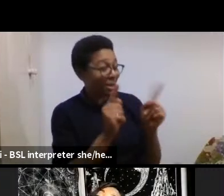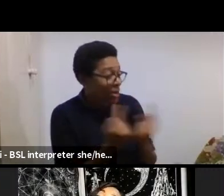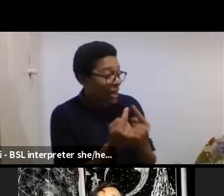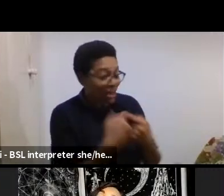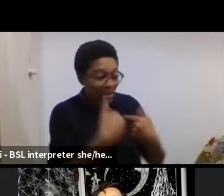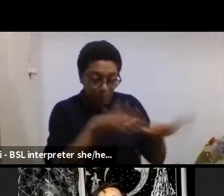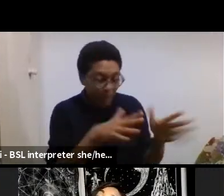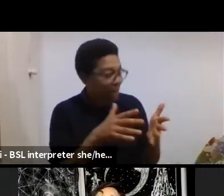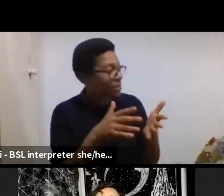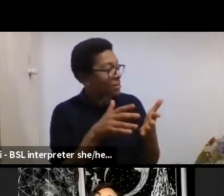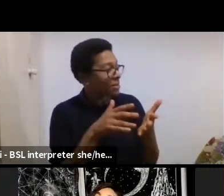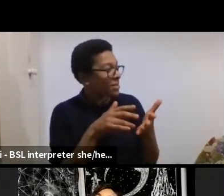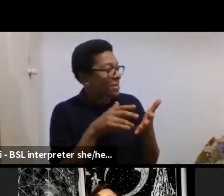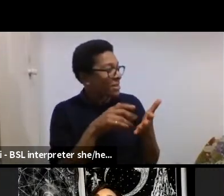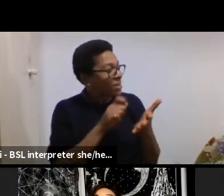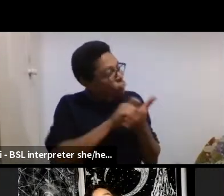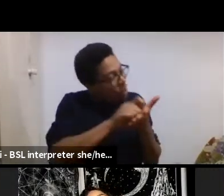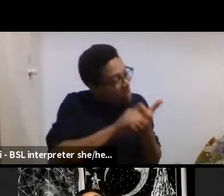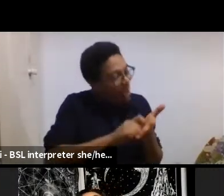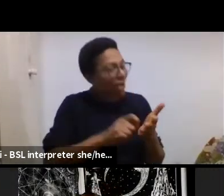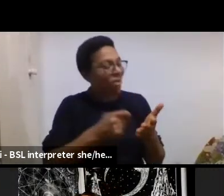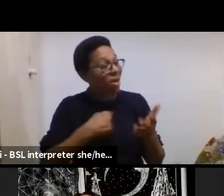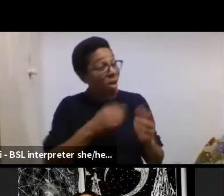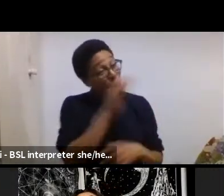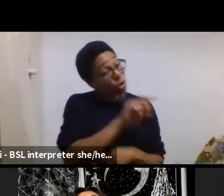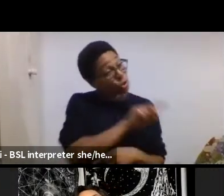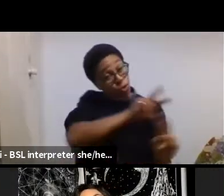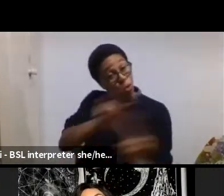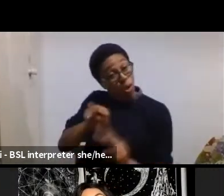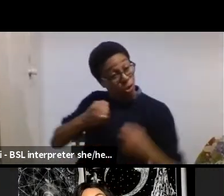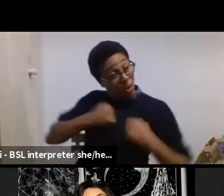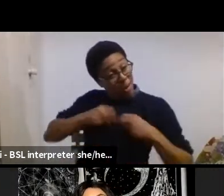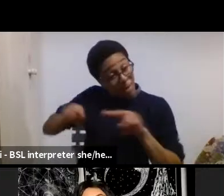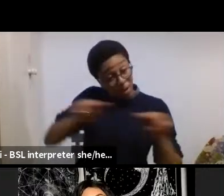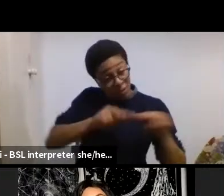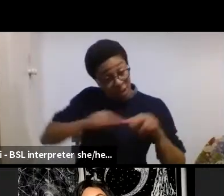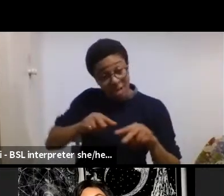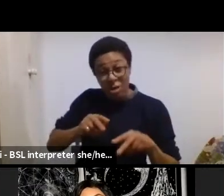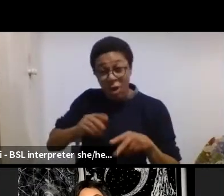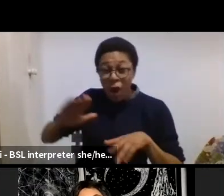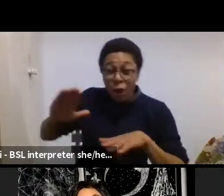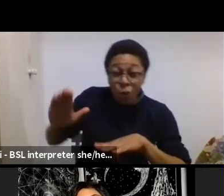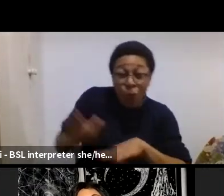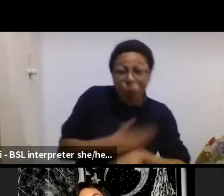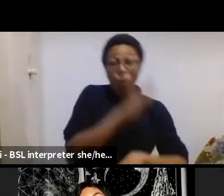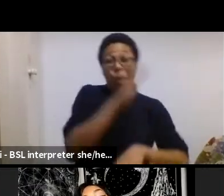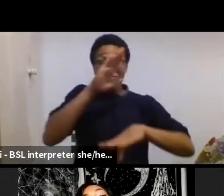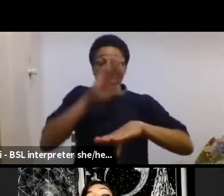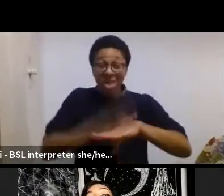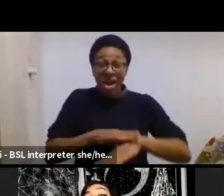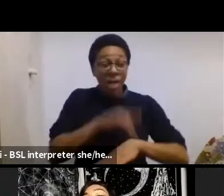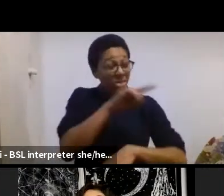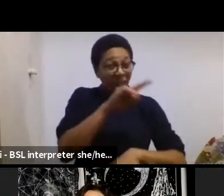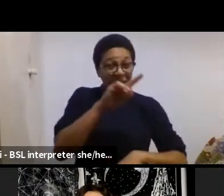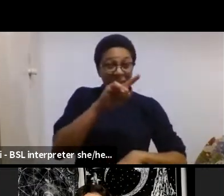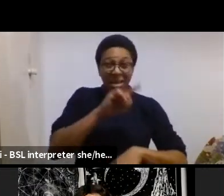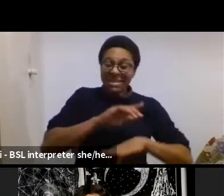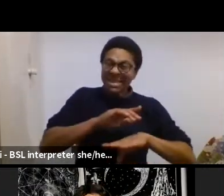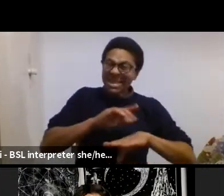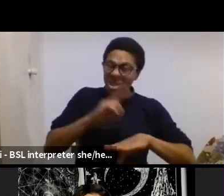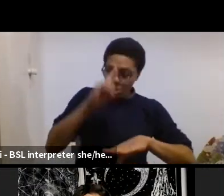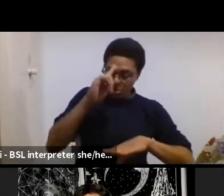watch my videos in advance. And the whole time they didn't think that I should have really been doing it. So that was a big kind